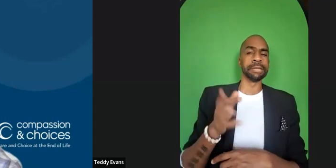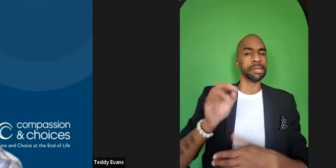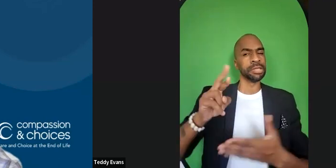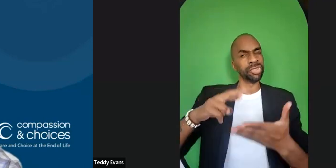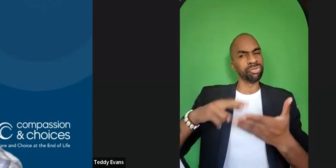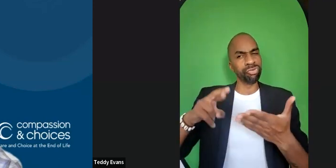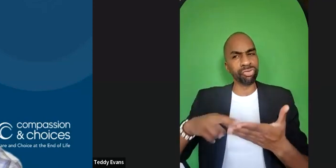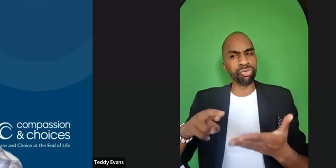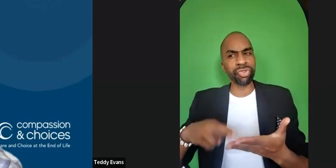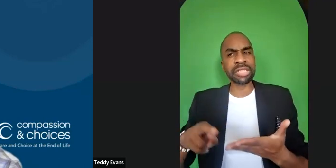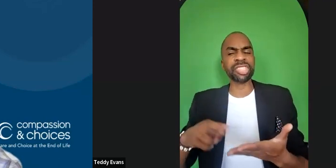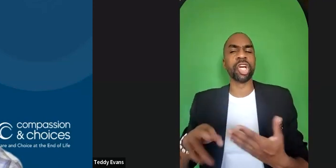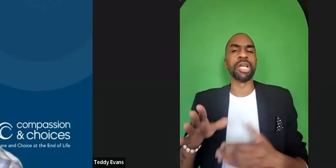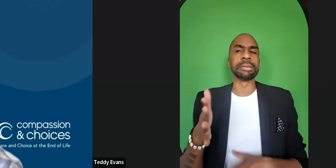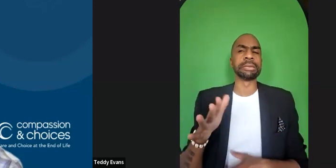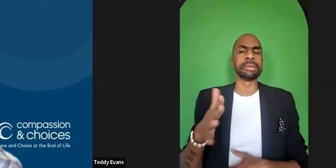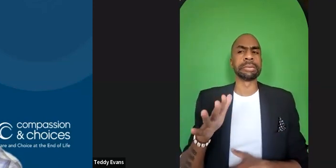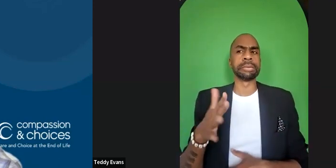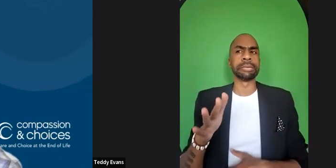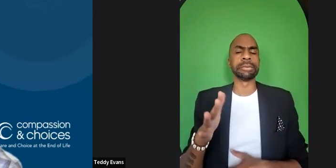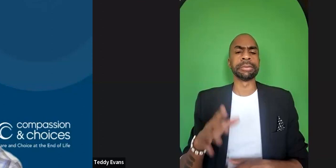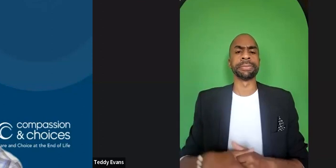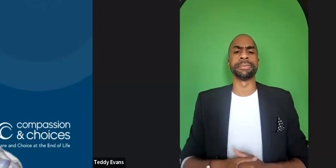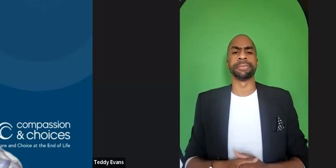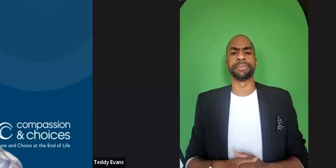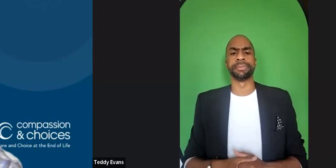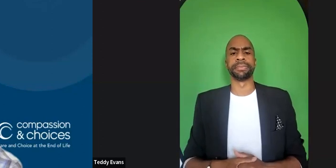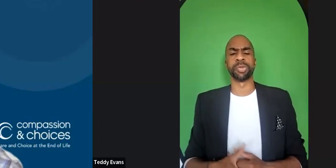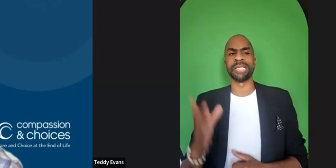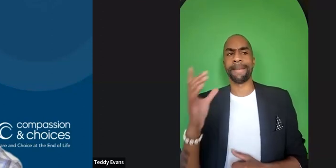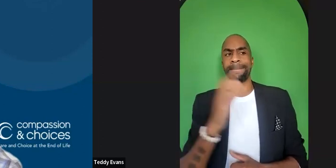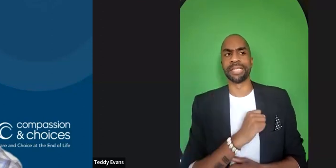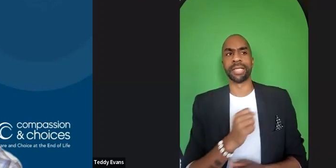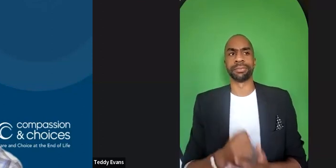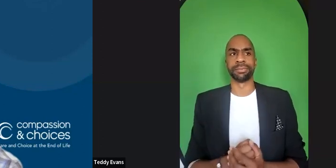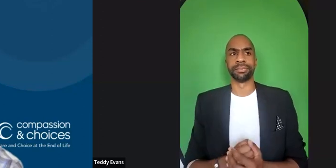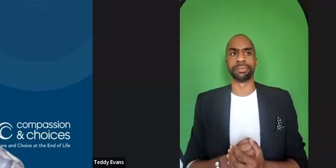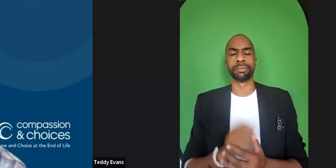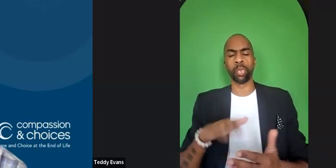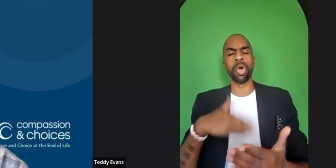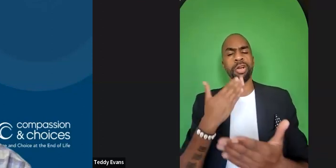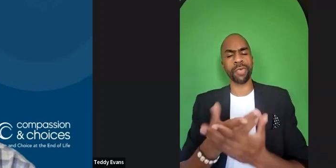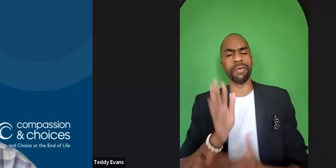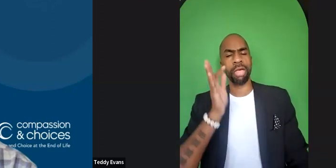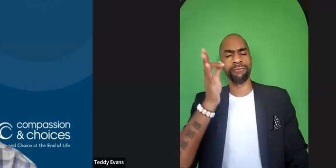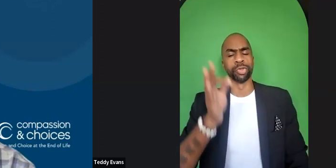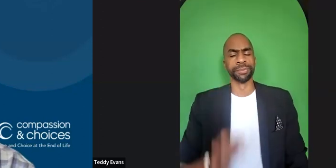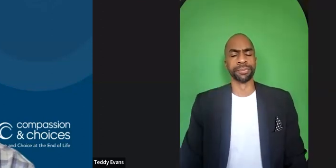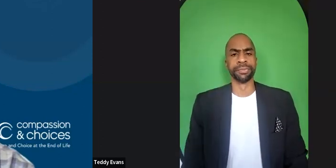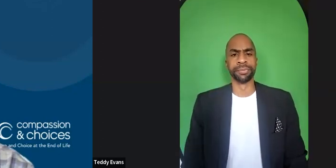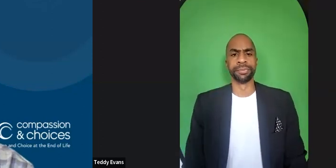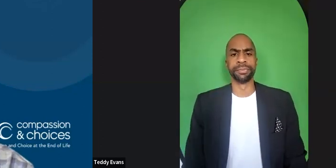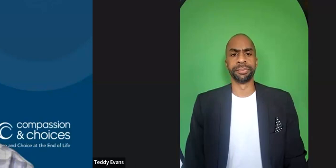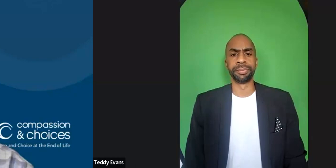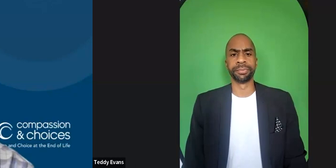as Cara has indicated, is missing. We'll get there. Mm-hmm. Mm-hmm. There were